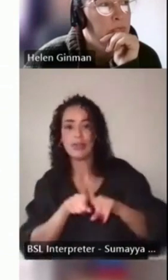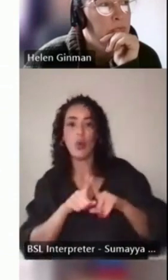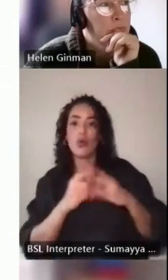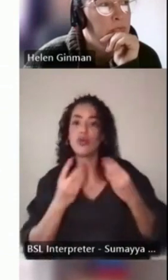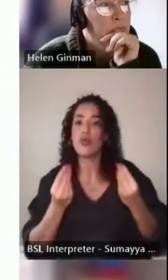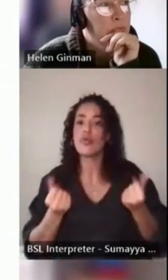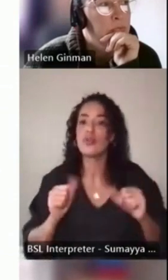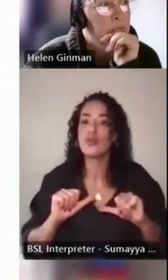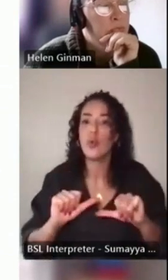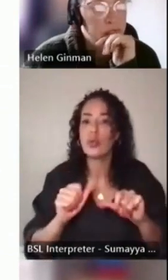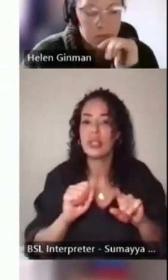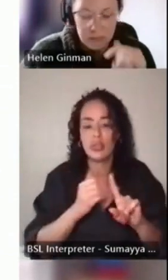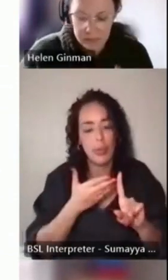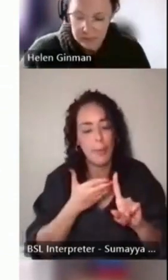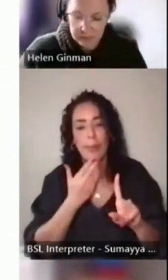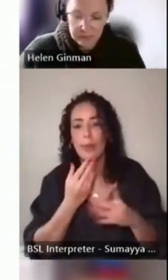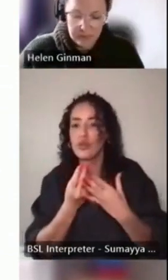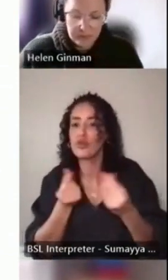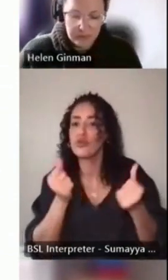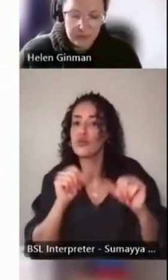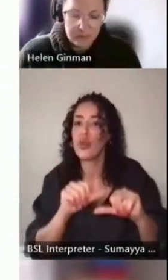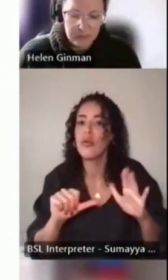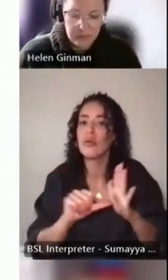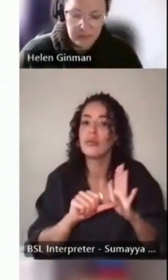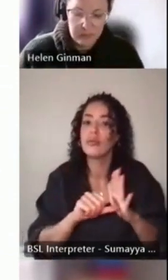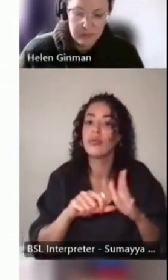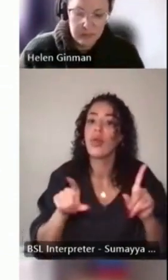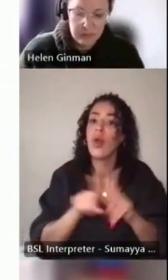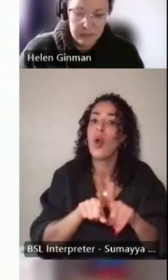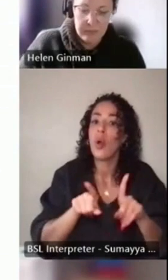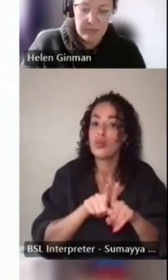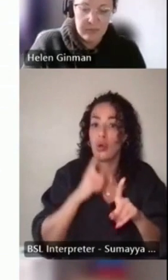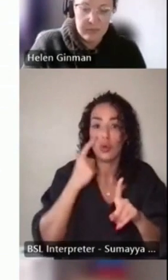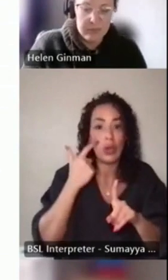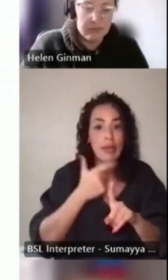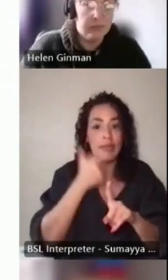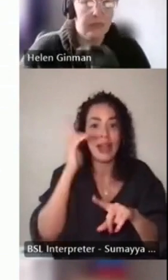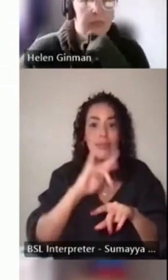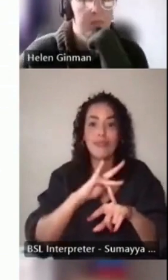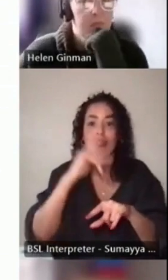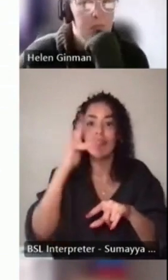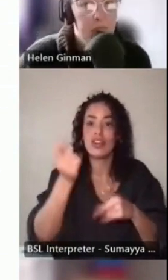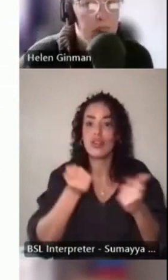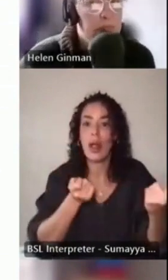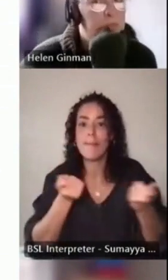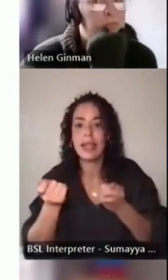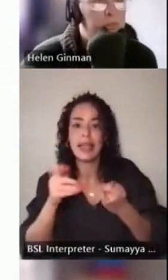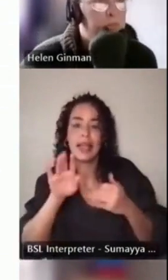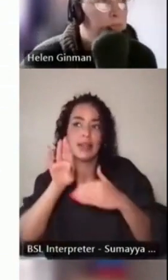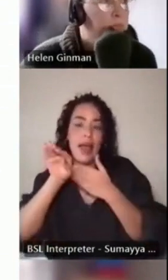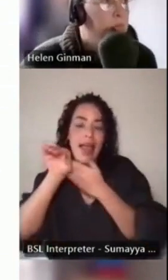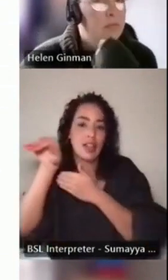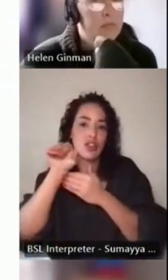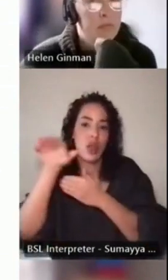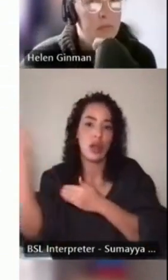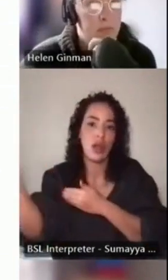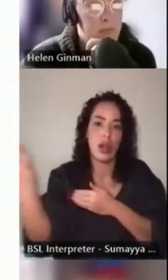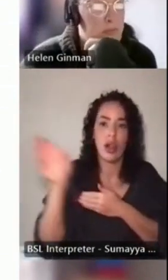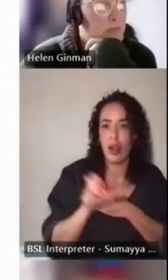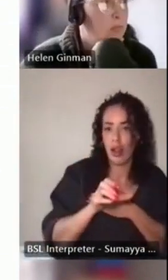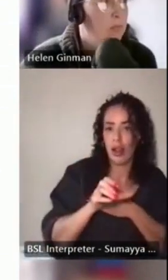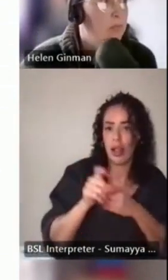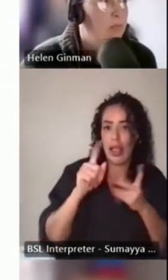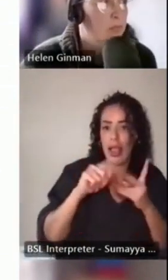issue. Lastly, you can seek professional mediators. So bringing in an external mediator if you feel that a